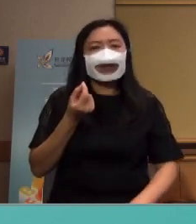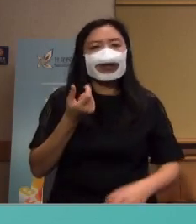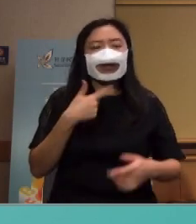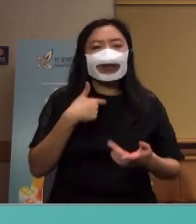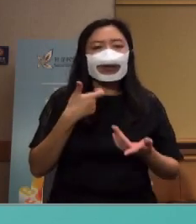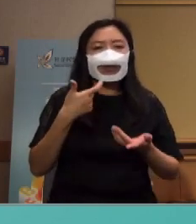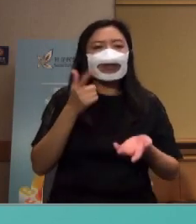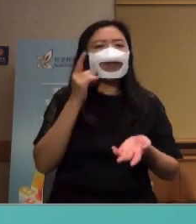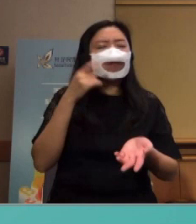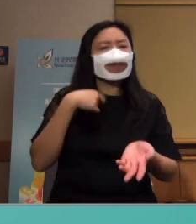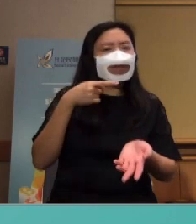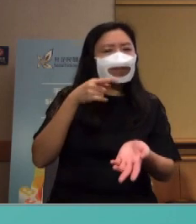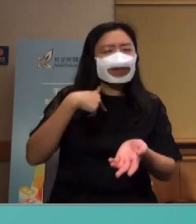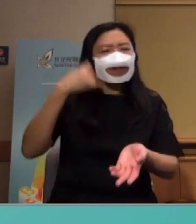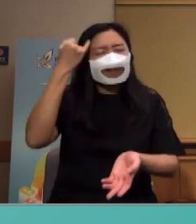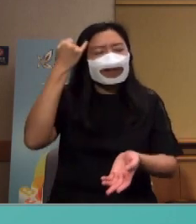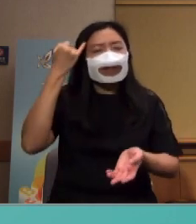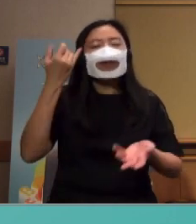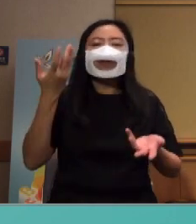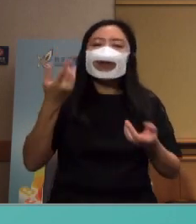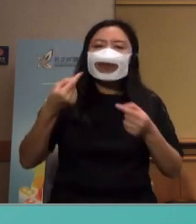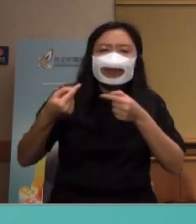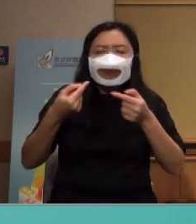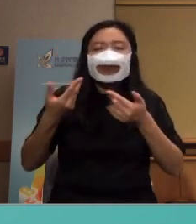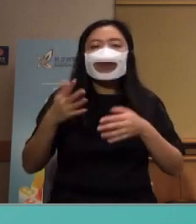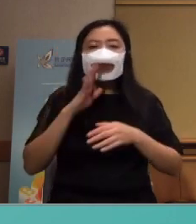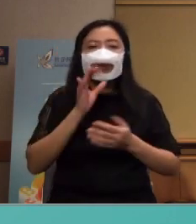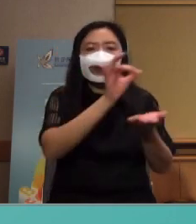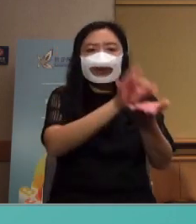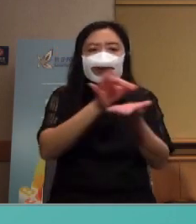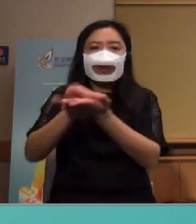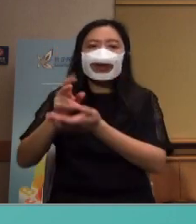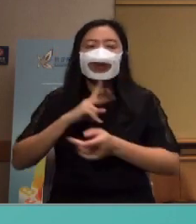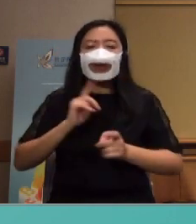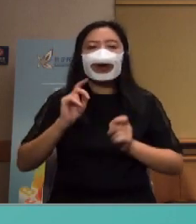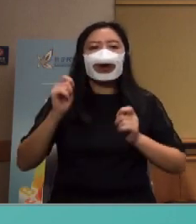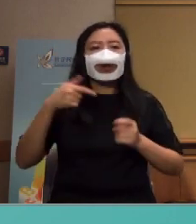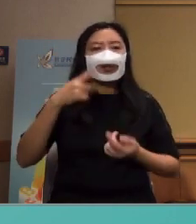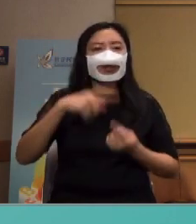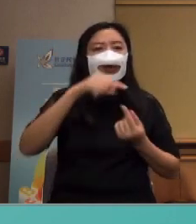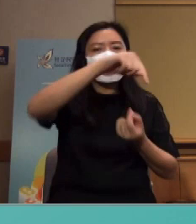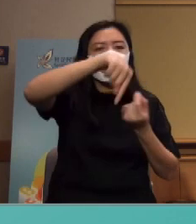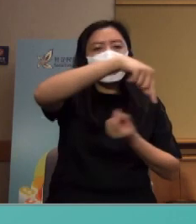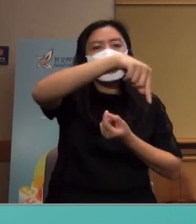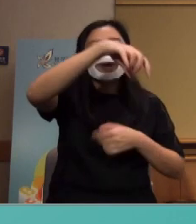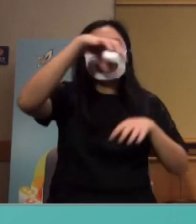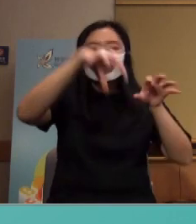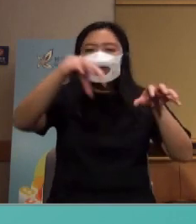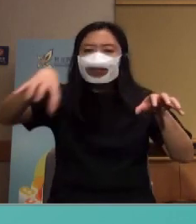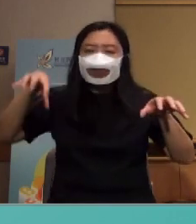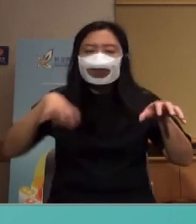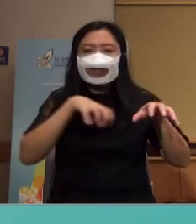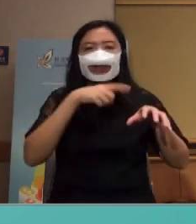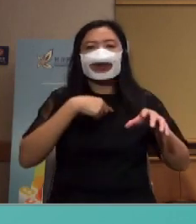be inclusive. So I need some advice from today's my fans. So give me some advice. How can I